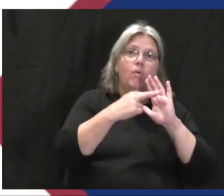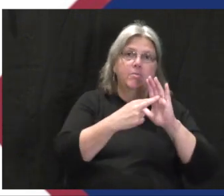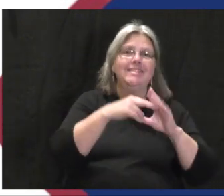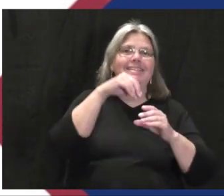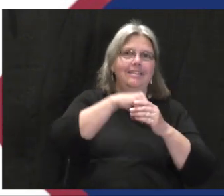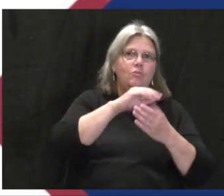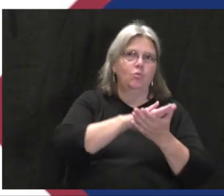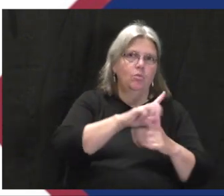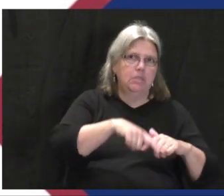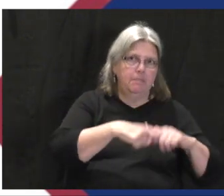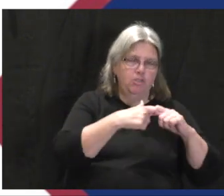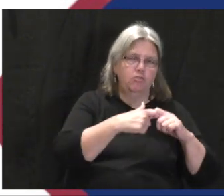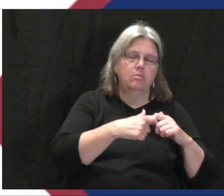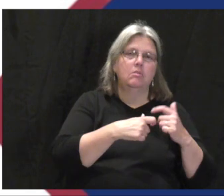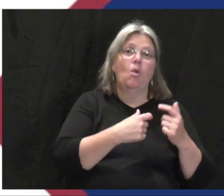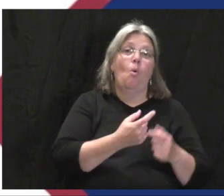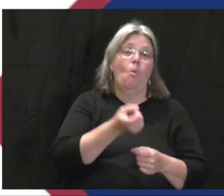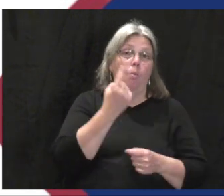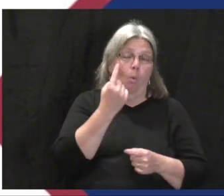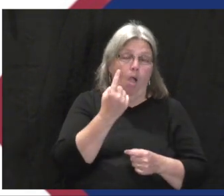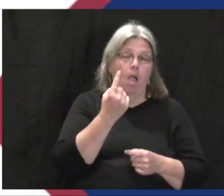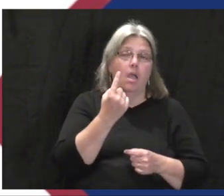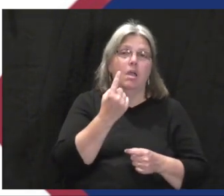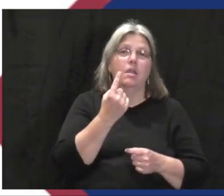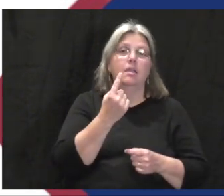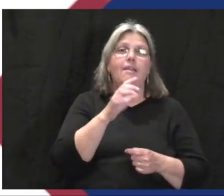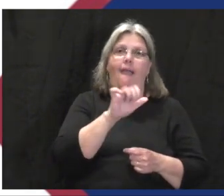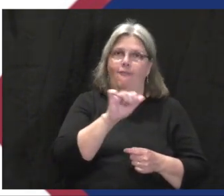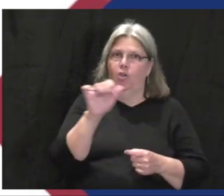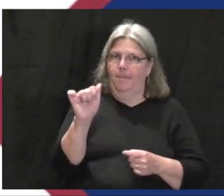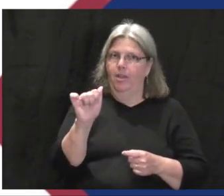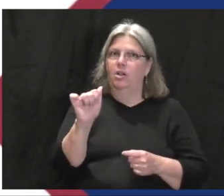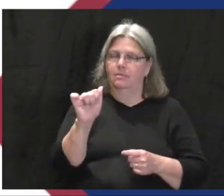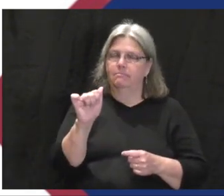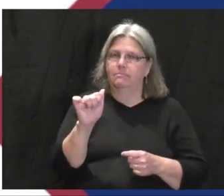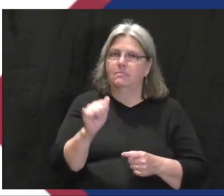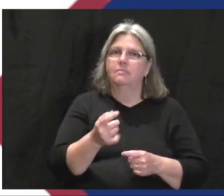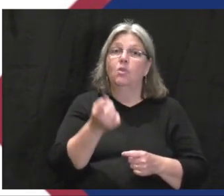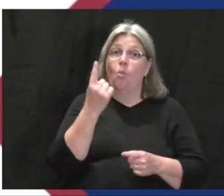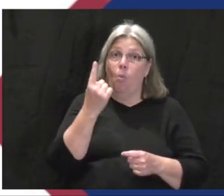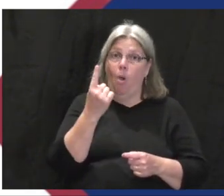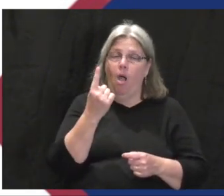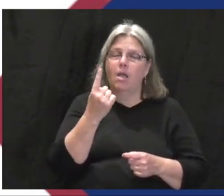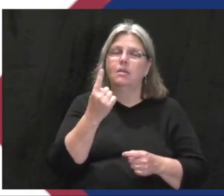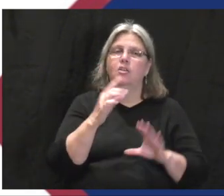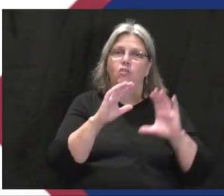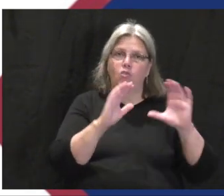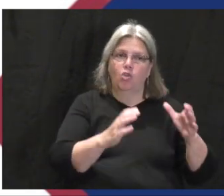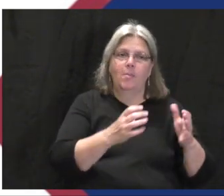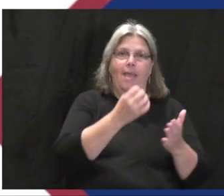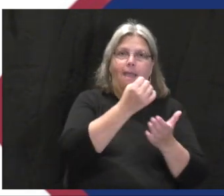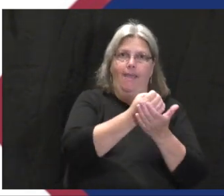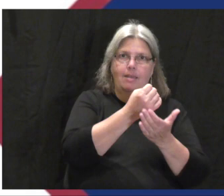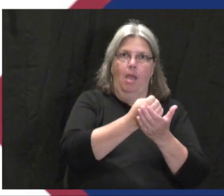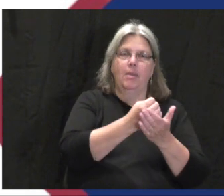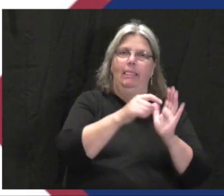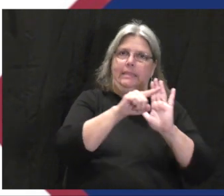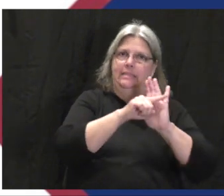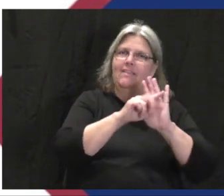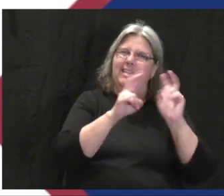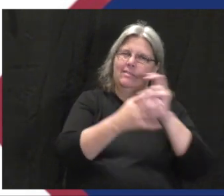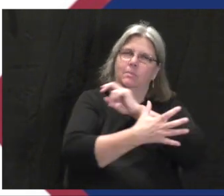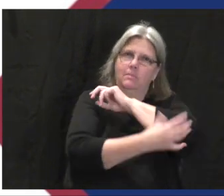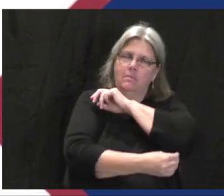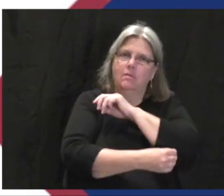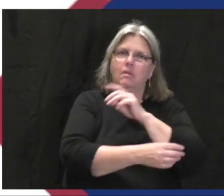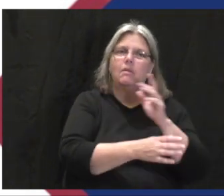suspensions. One of them is African American, one's economically disadvantaged, again, and students with